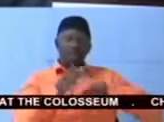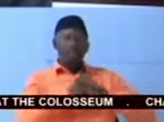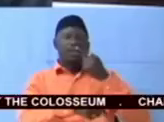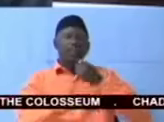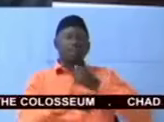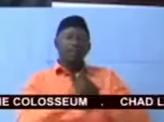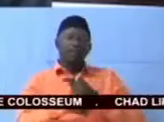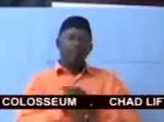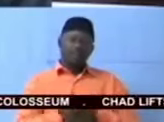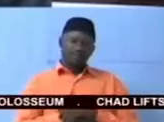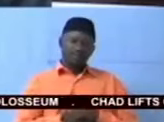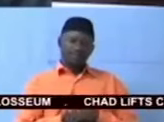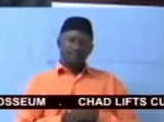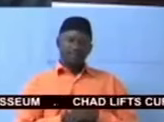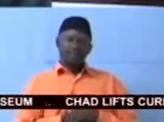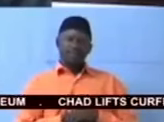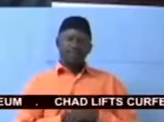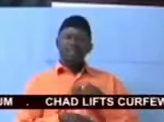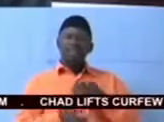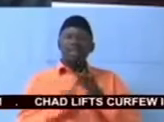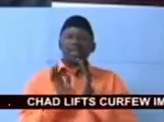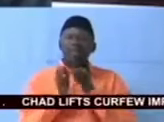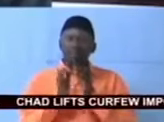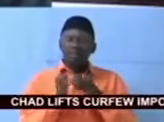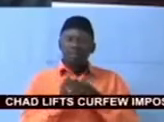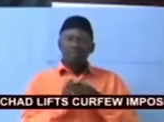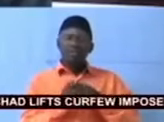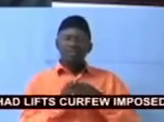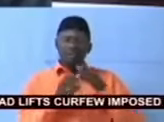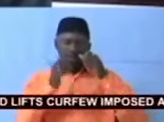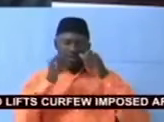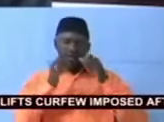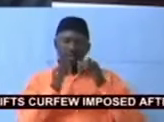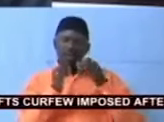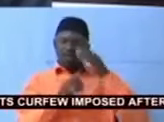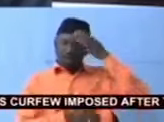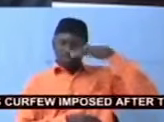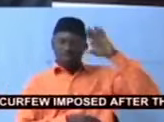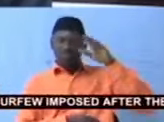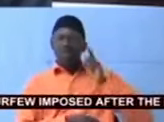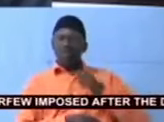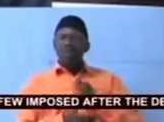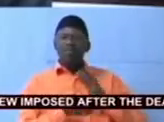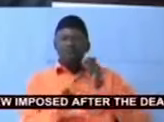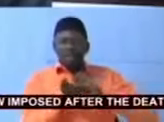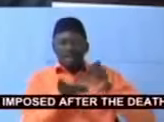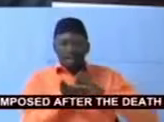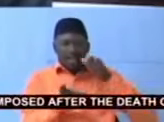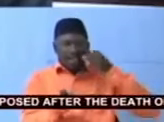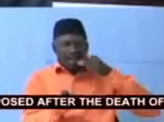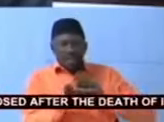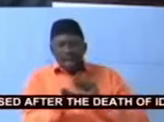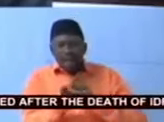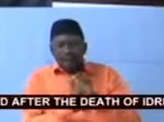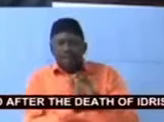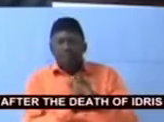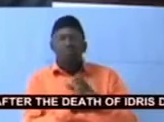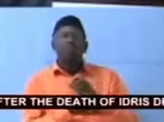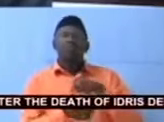Mr. Gomez, can you tell this commission whether you had to do an application to join the judicial service?